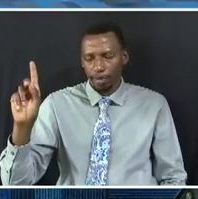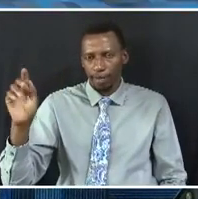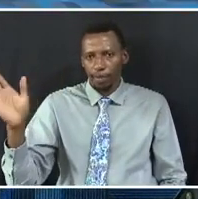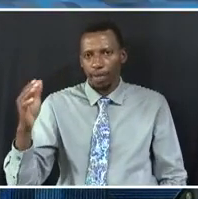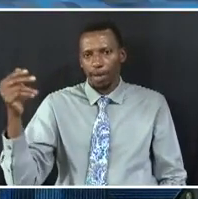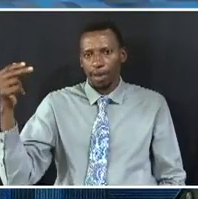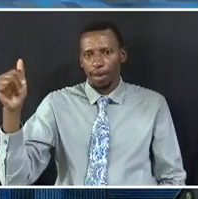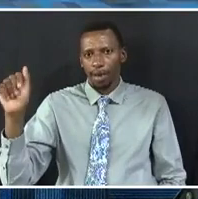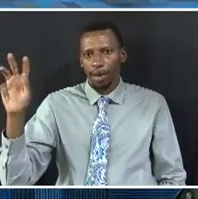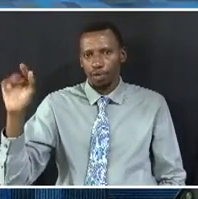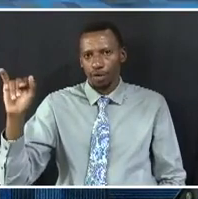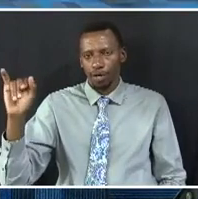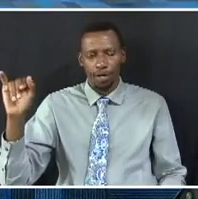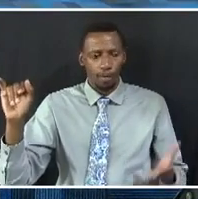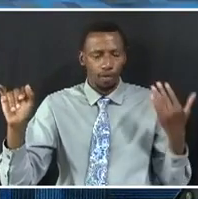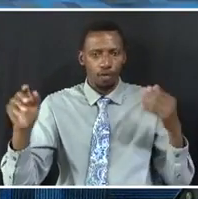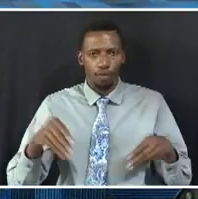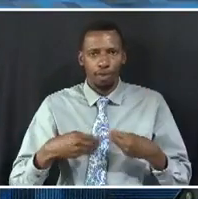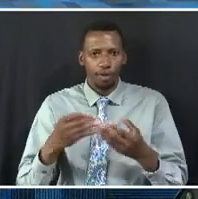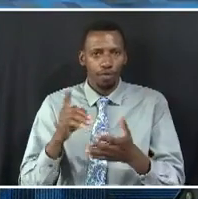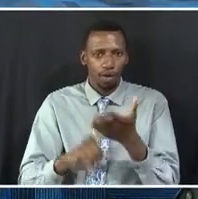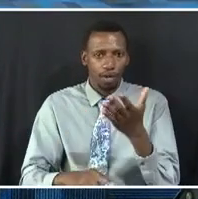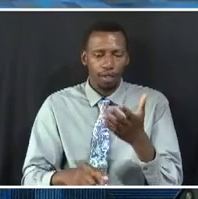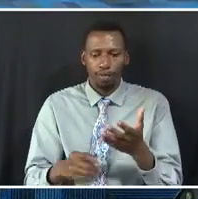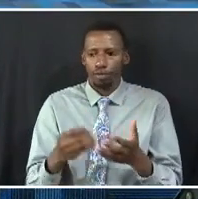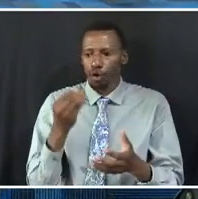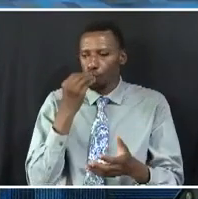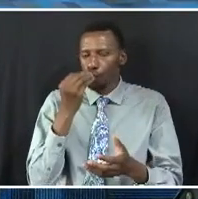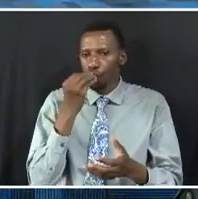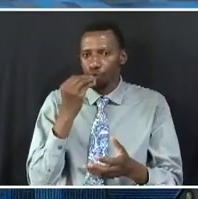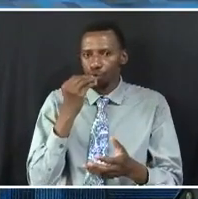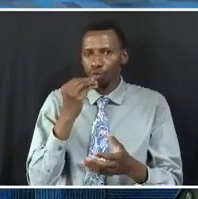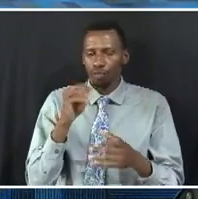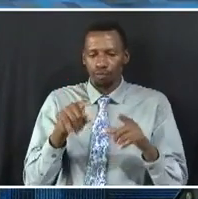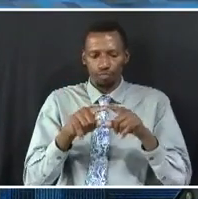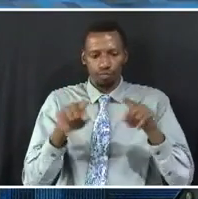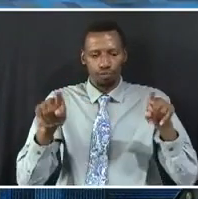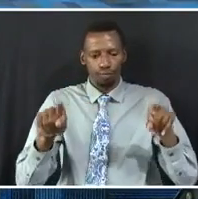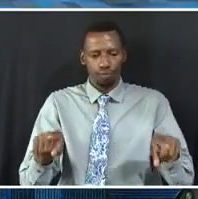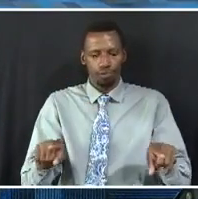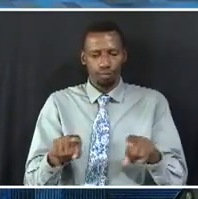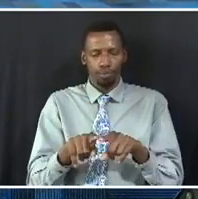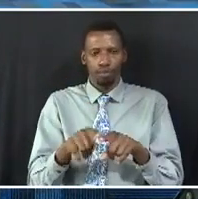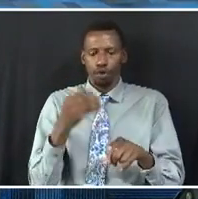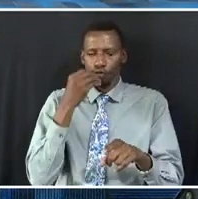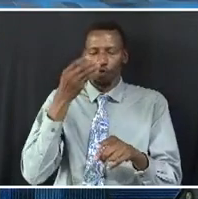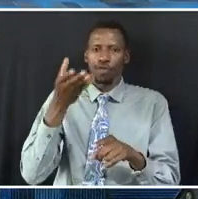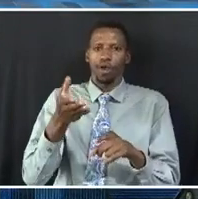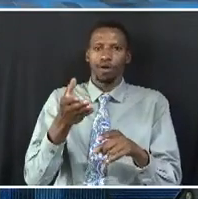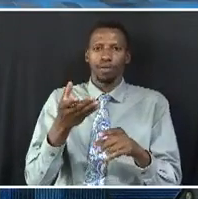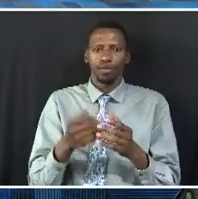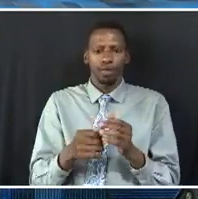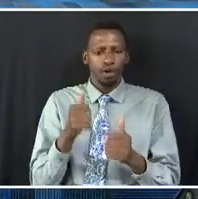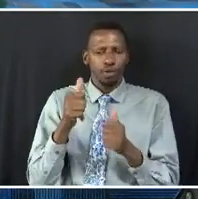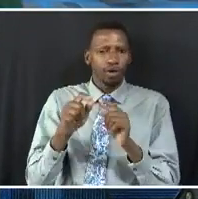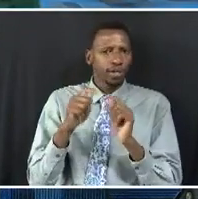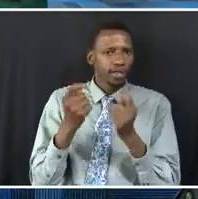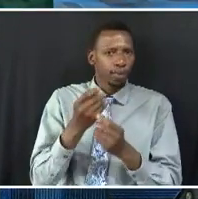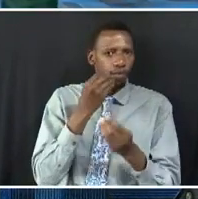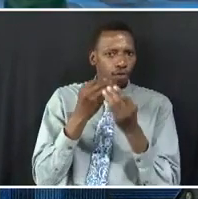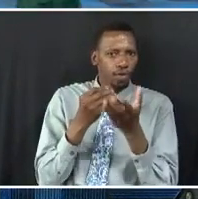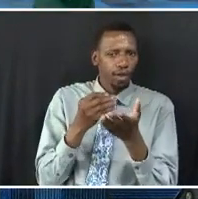him a lunchbox. And in the lunchbox, there was some food. Hey, what kind of food was in the